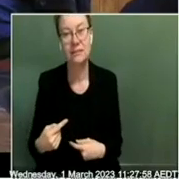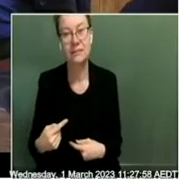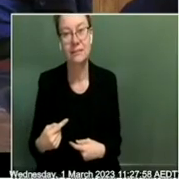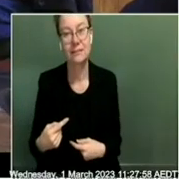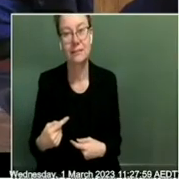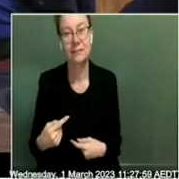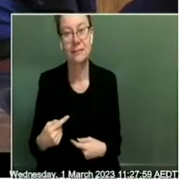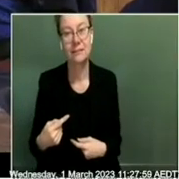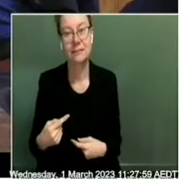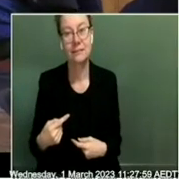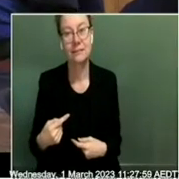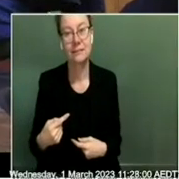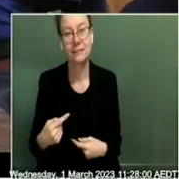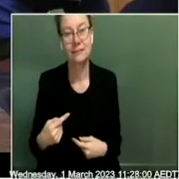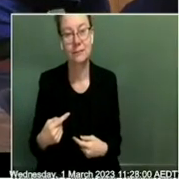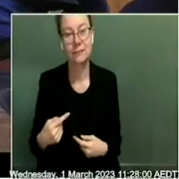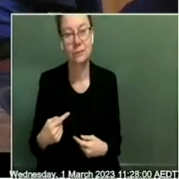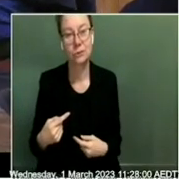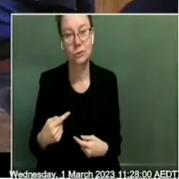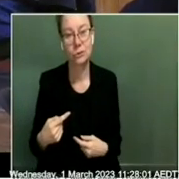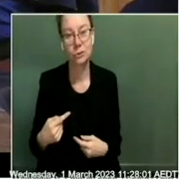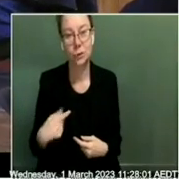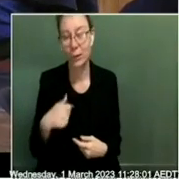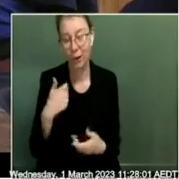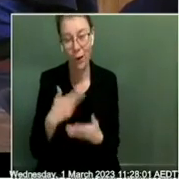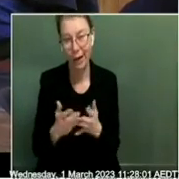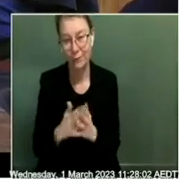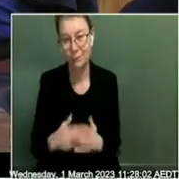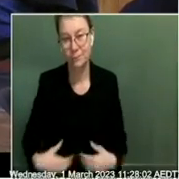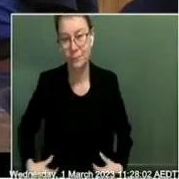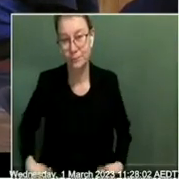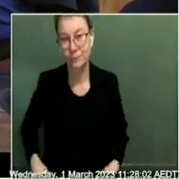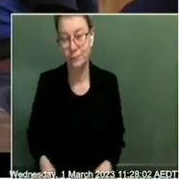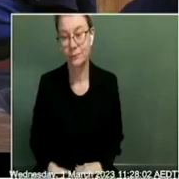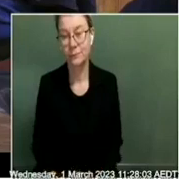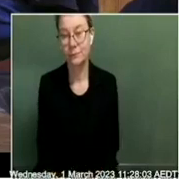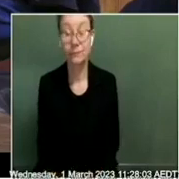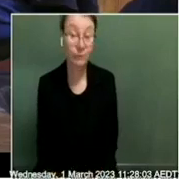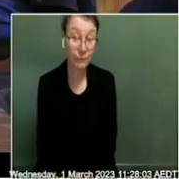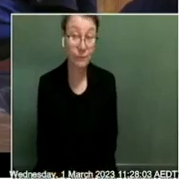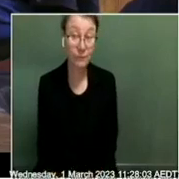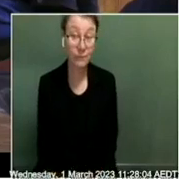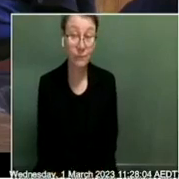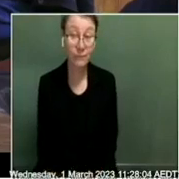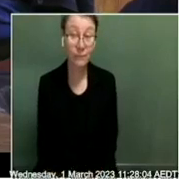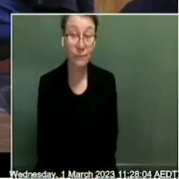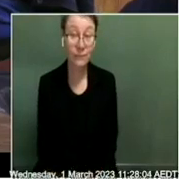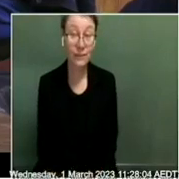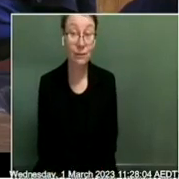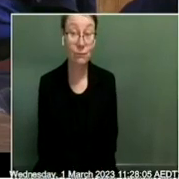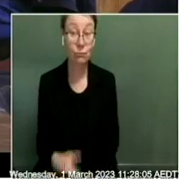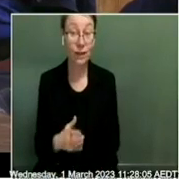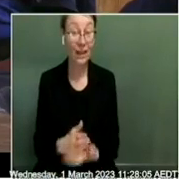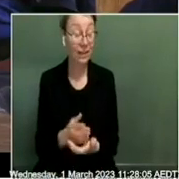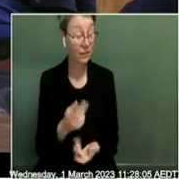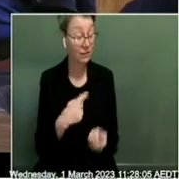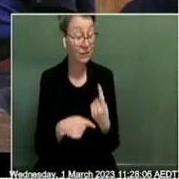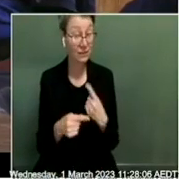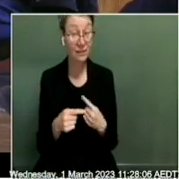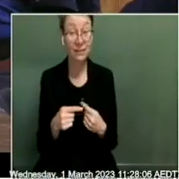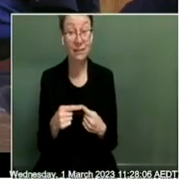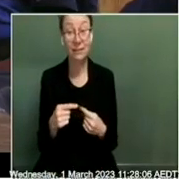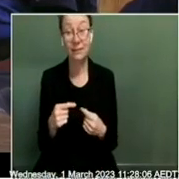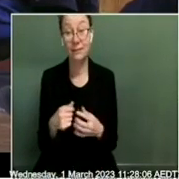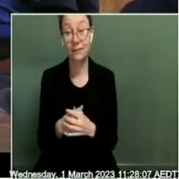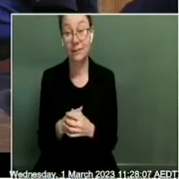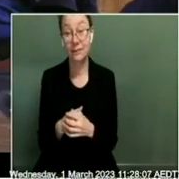do something... So you've got a crazy thought sitting here is, you know, how we do genealogy. I was thinking